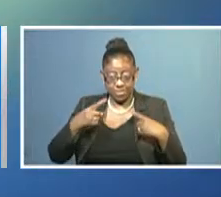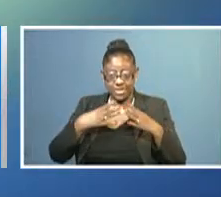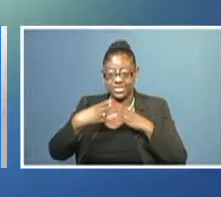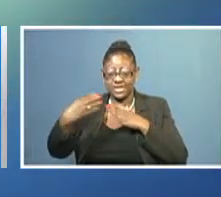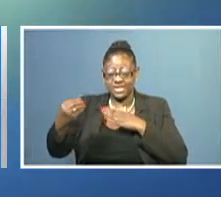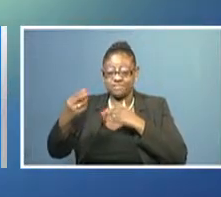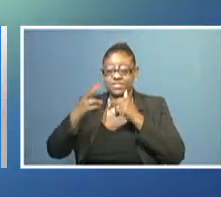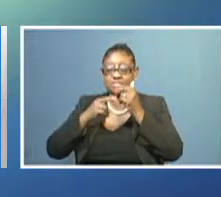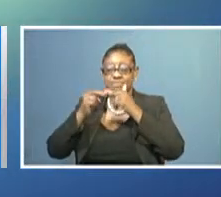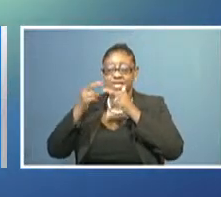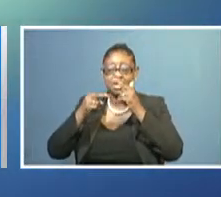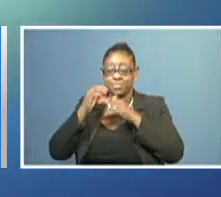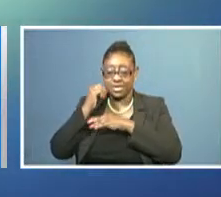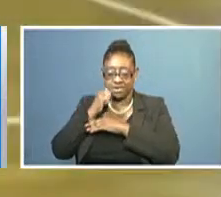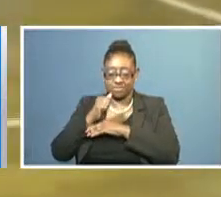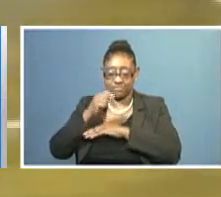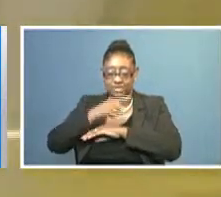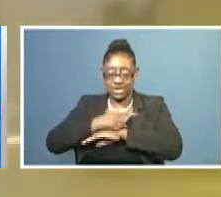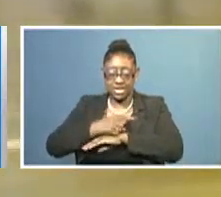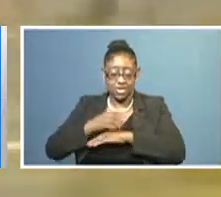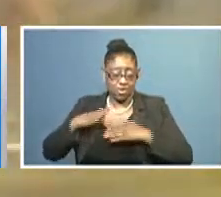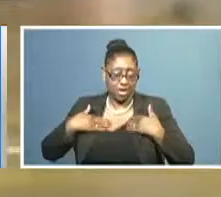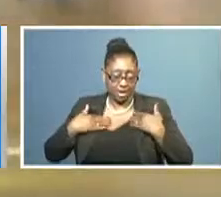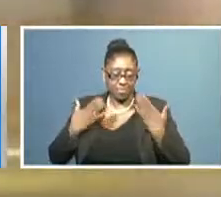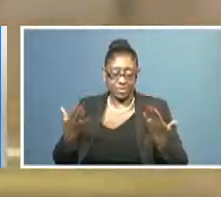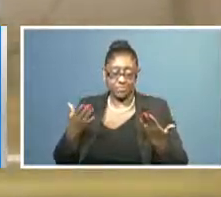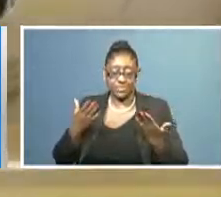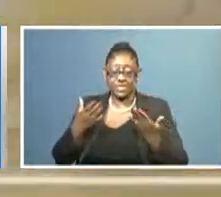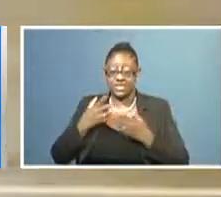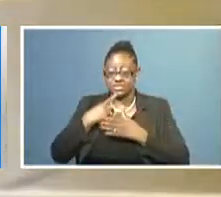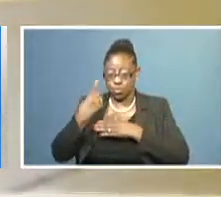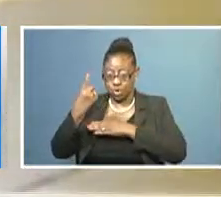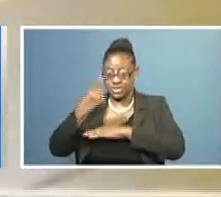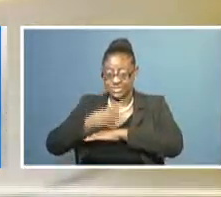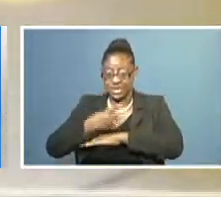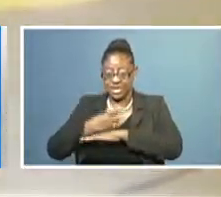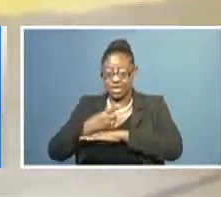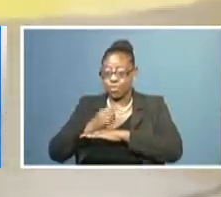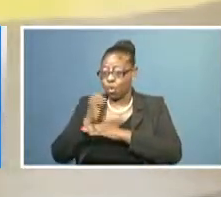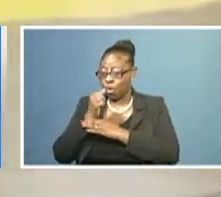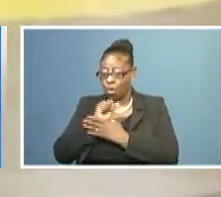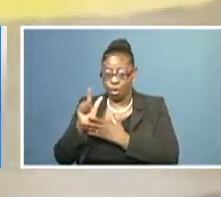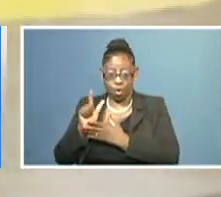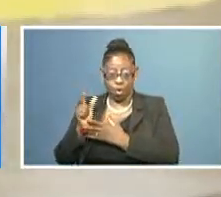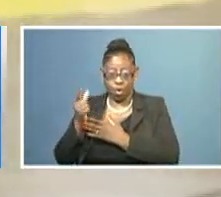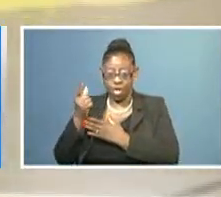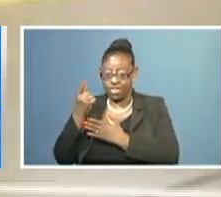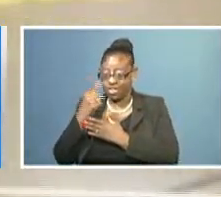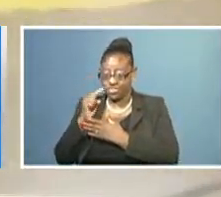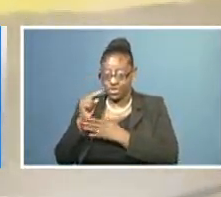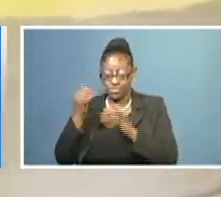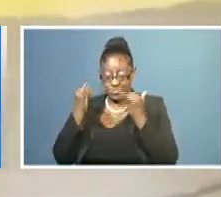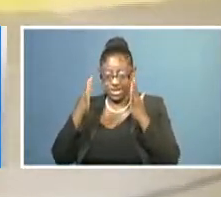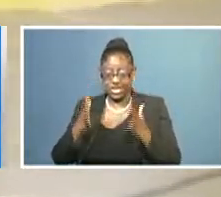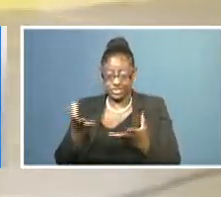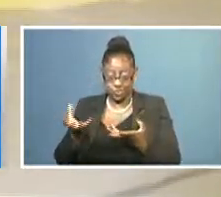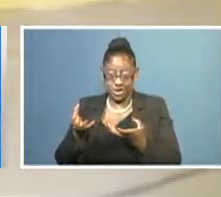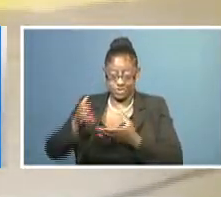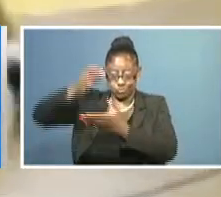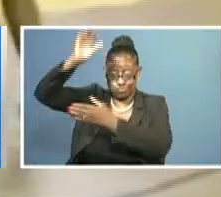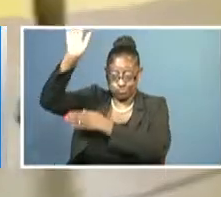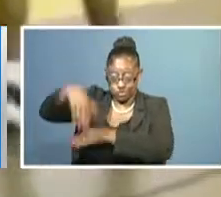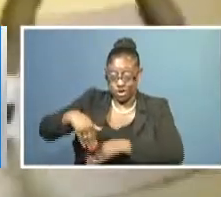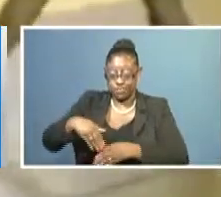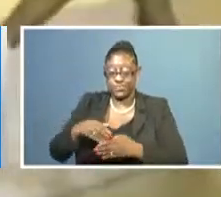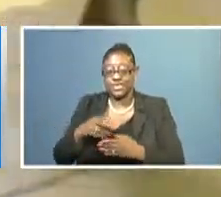develop every day, and we're happy. One time ago, all the ball players wanted to do was dunk. Nowadays, it's shooting